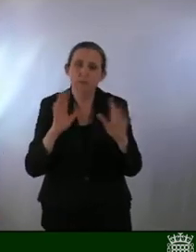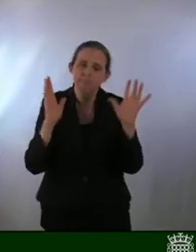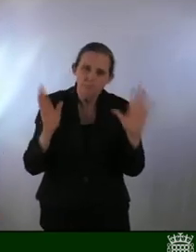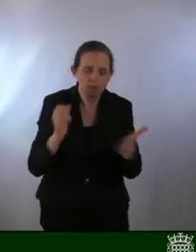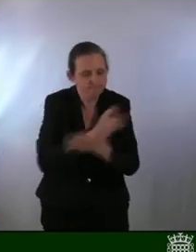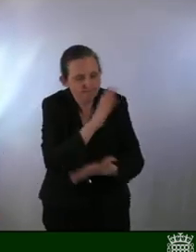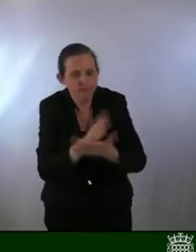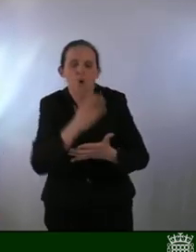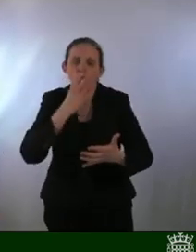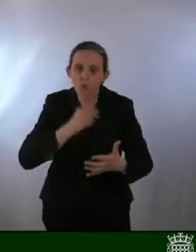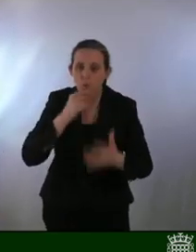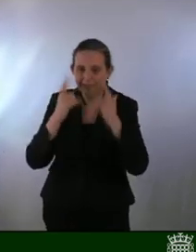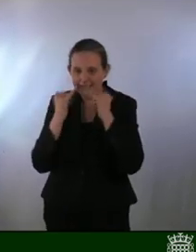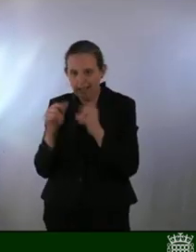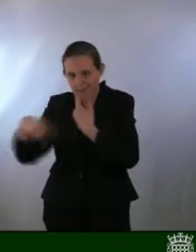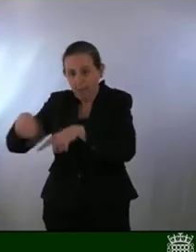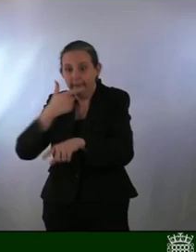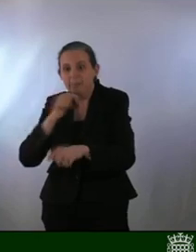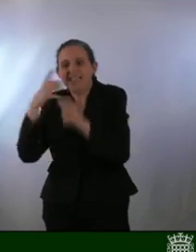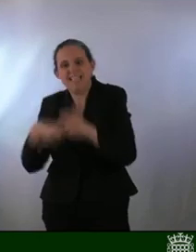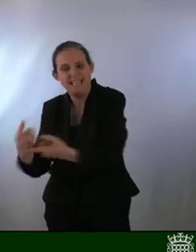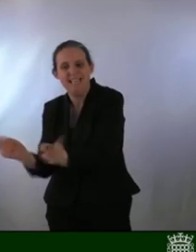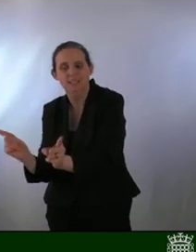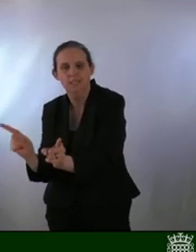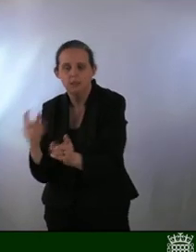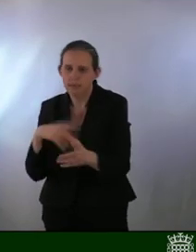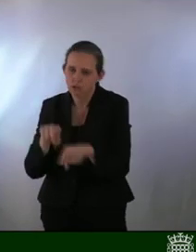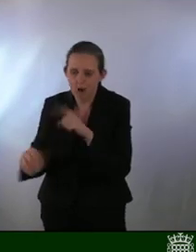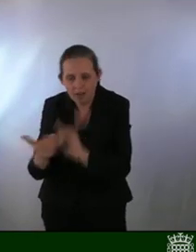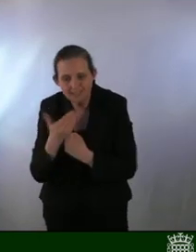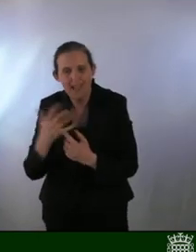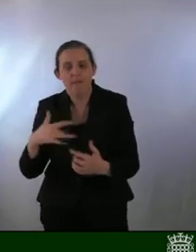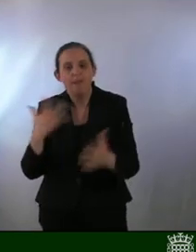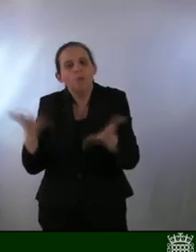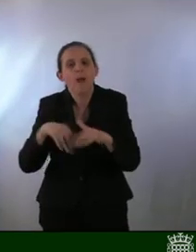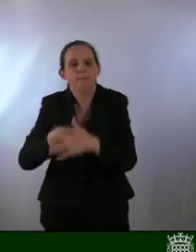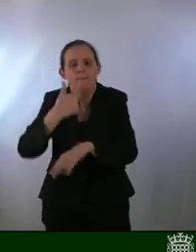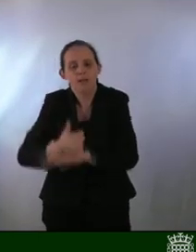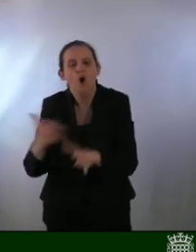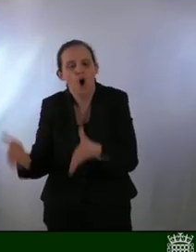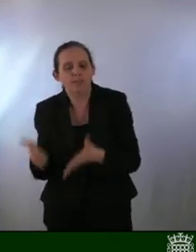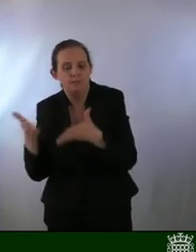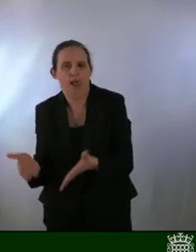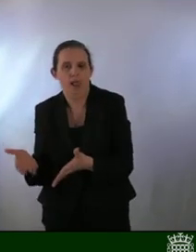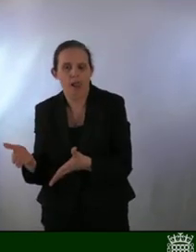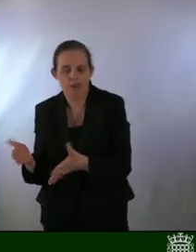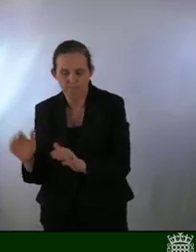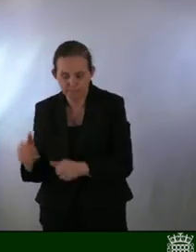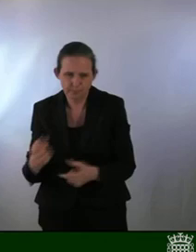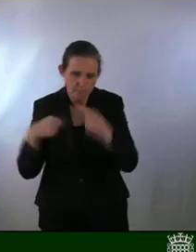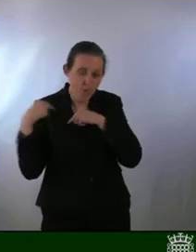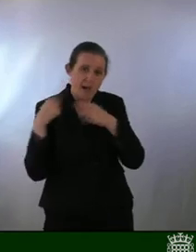on the people who need them most, and that means saving lives in hospitals. On the point about the over